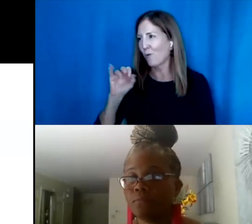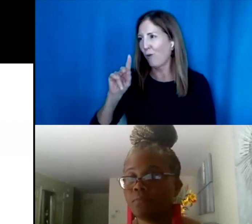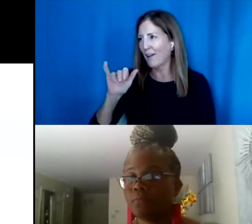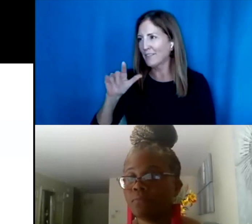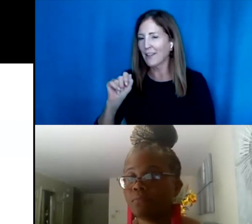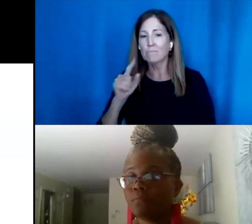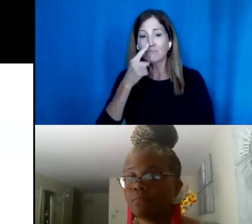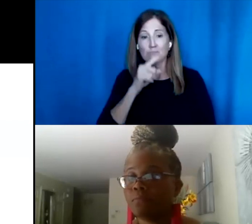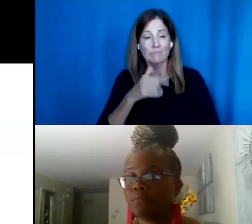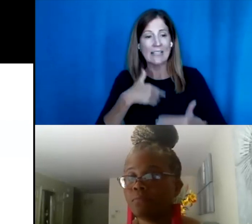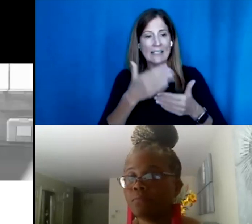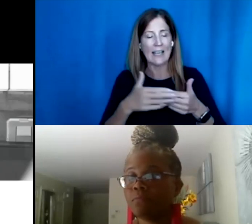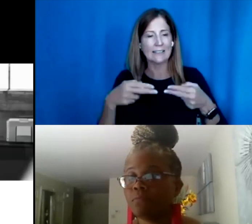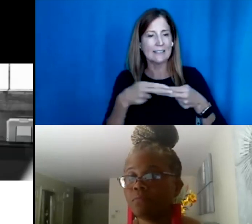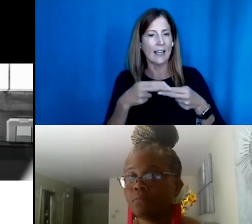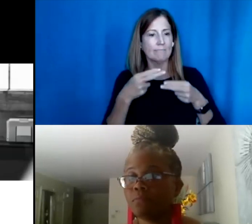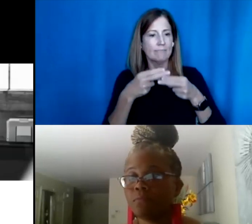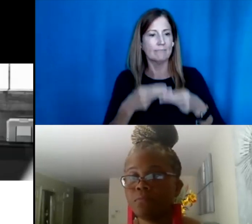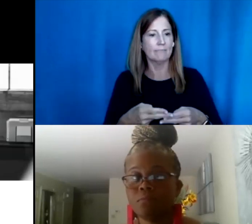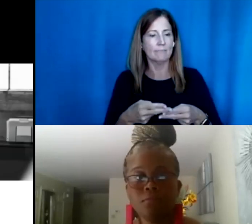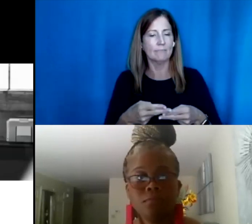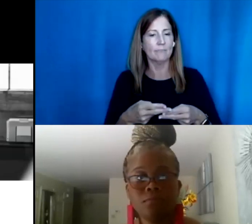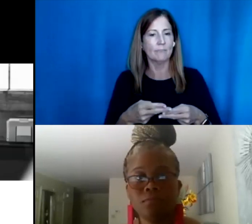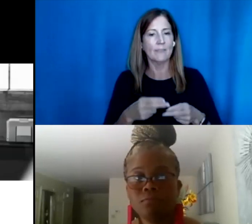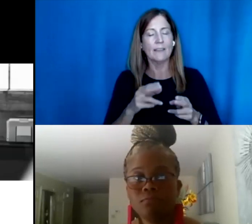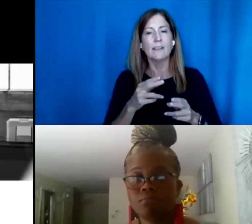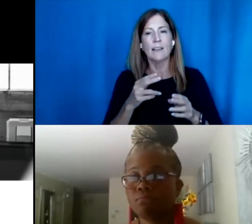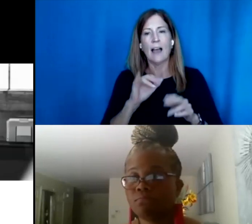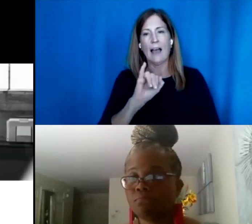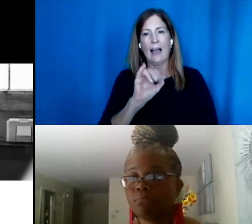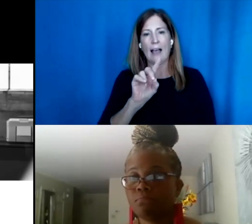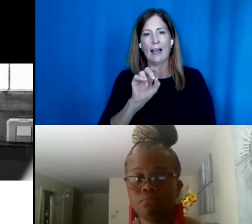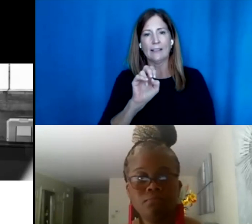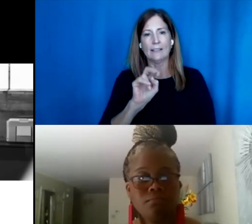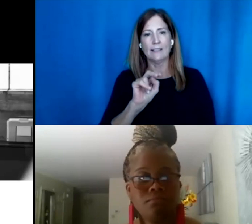slide entitled Identify?